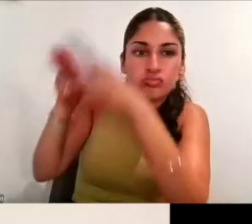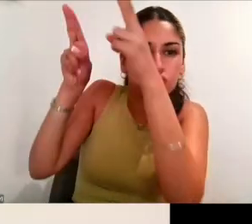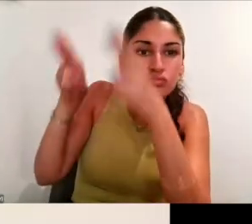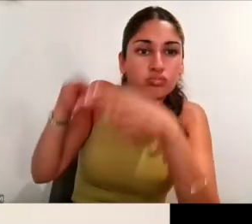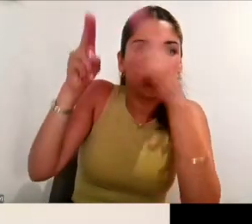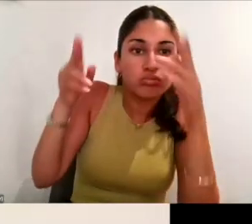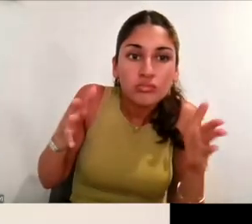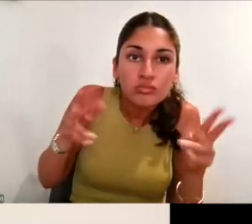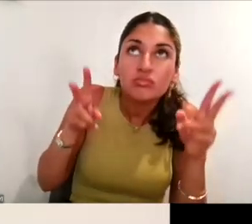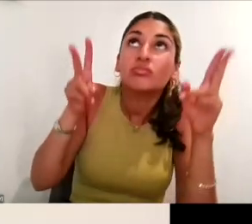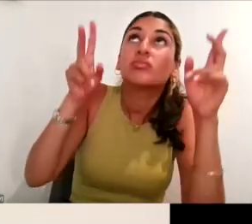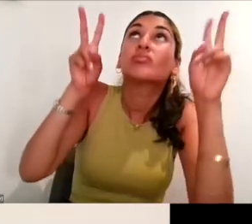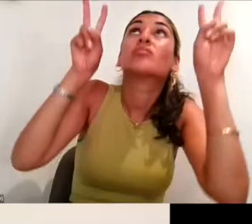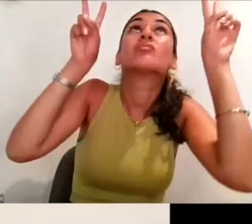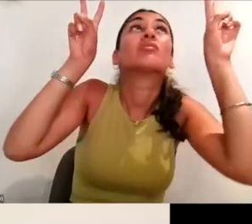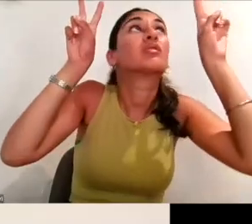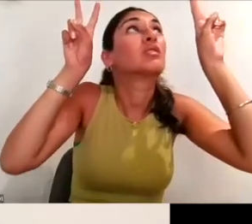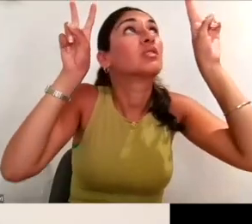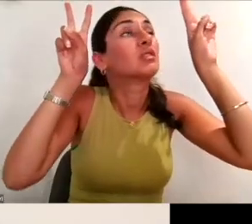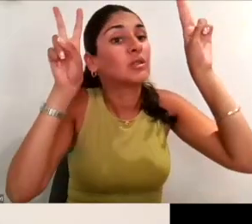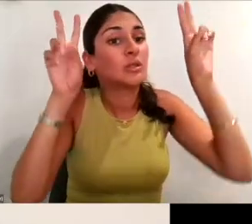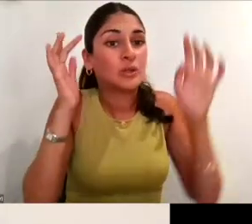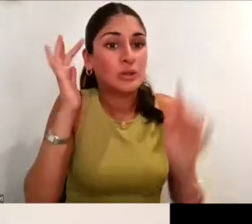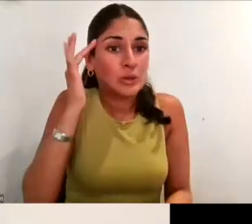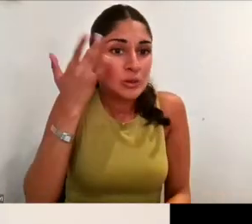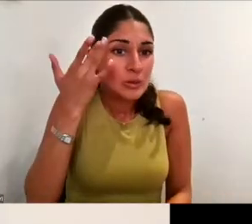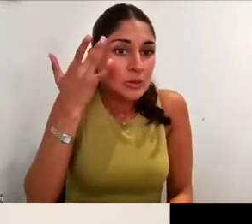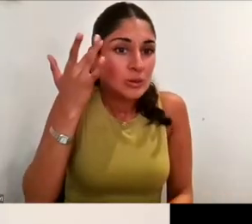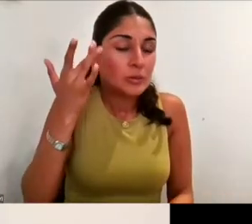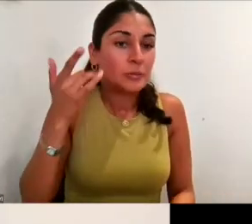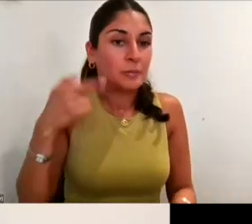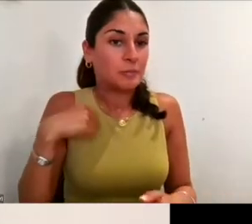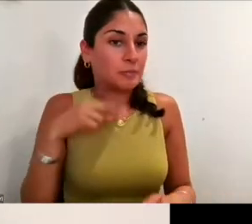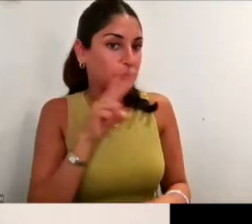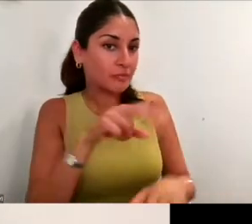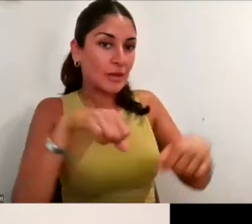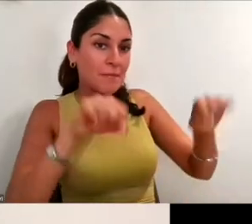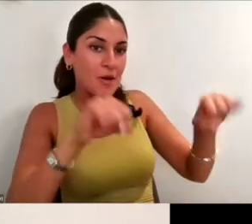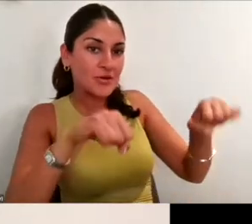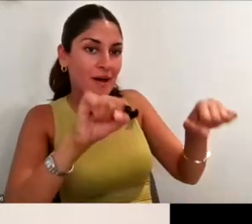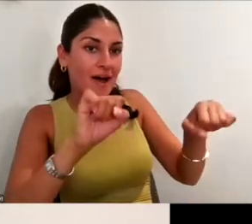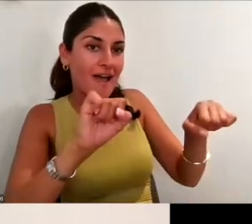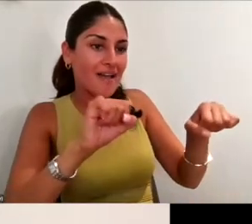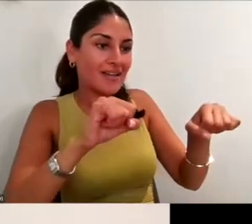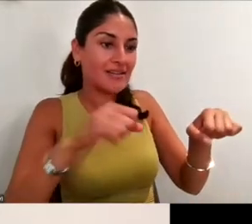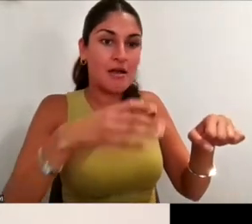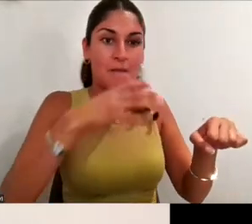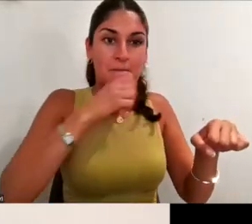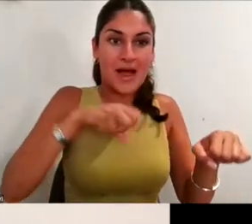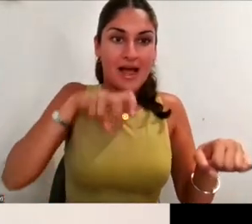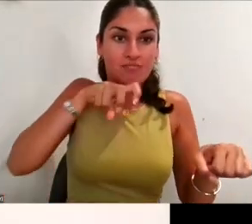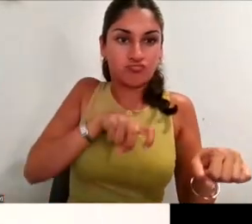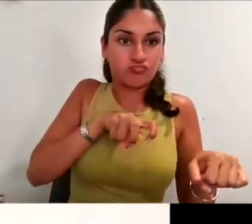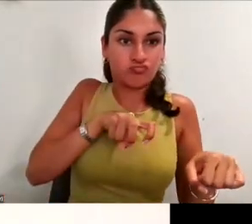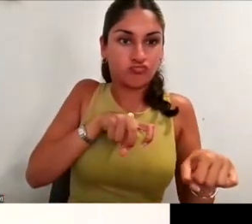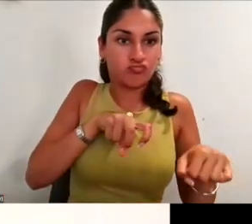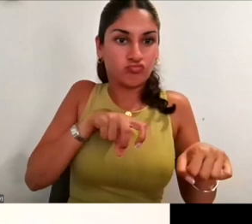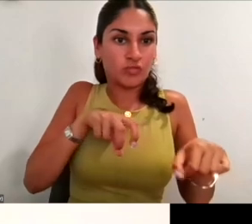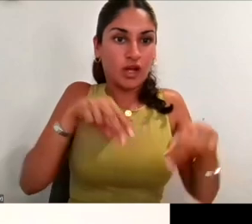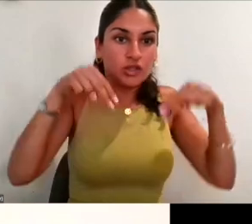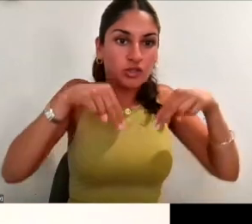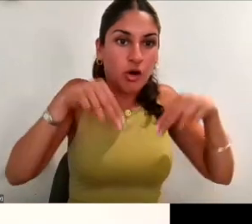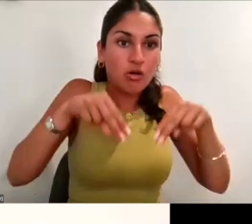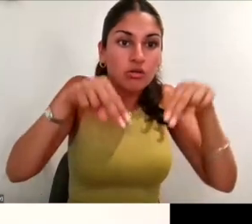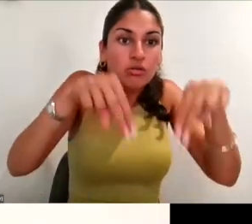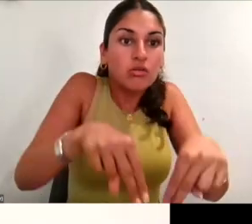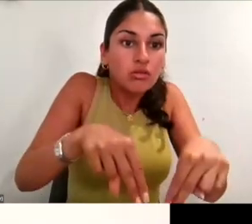Tetris. We pass a motorbike with 2 adults, 2 children, a dog, and a suitcase on it. Not only does this place defy time,